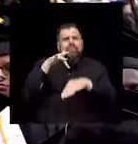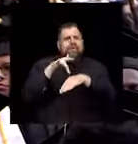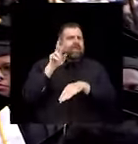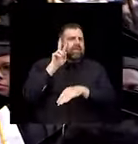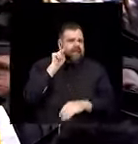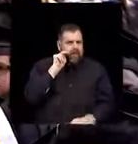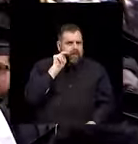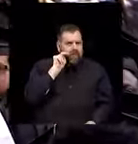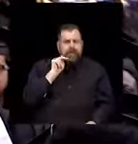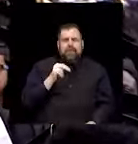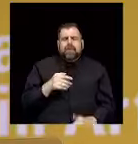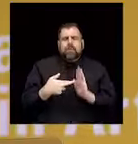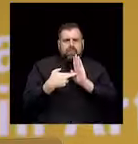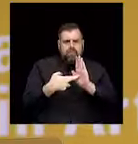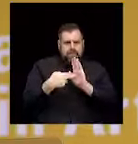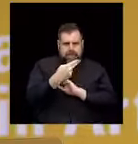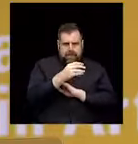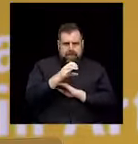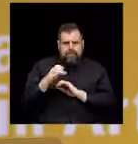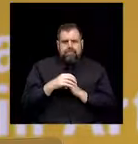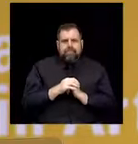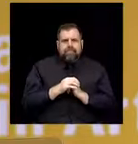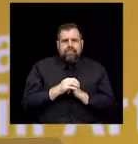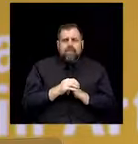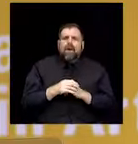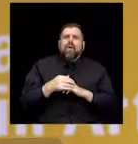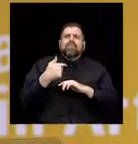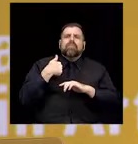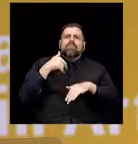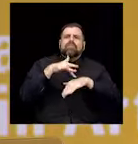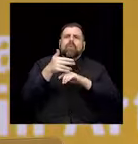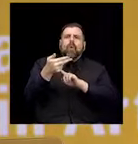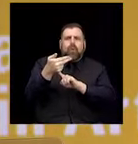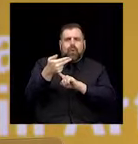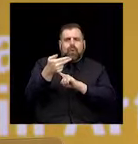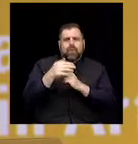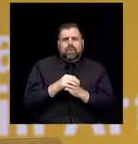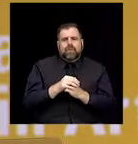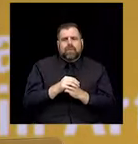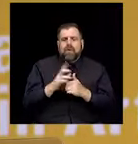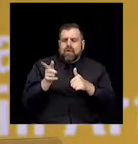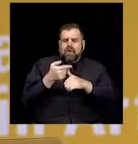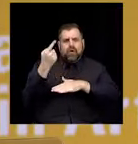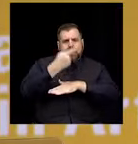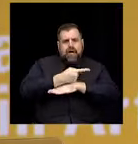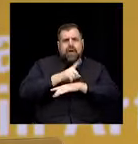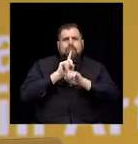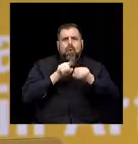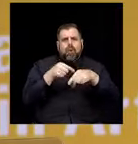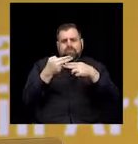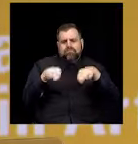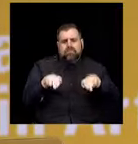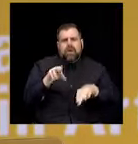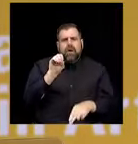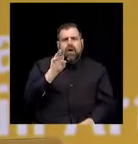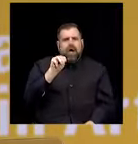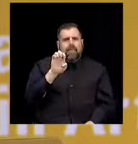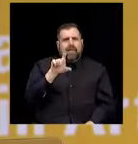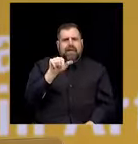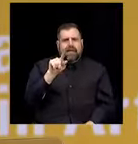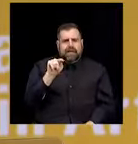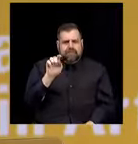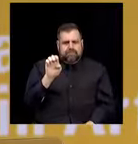Houston Community College. So I was staying in a hotel, and my first day I ordered an omelet with the eggs